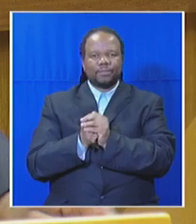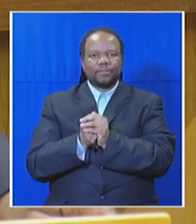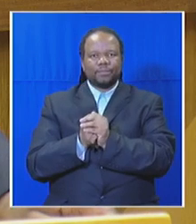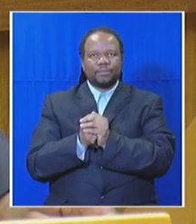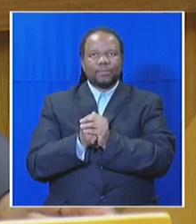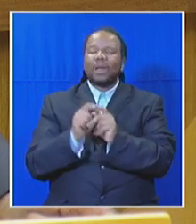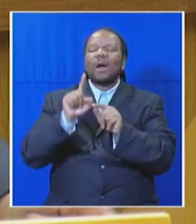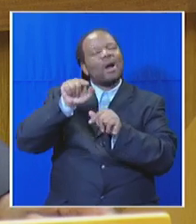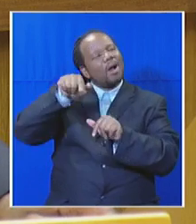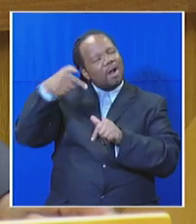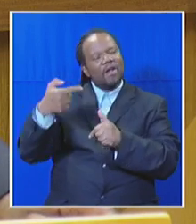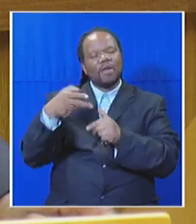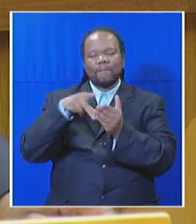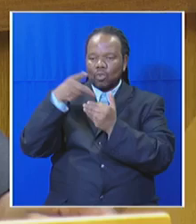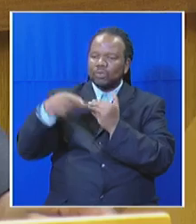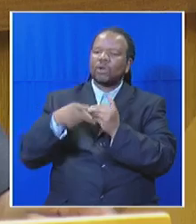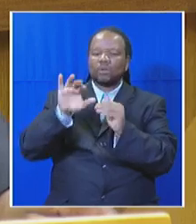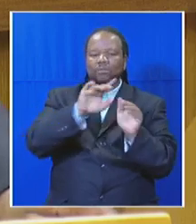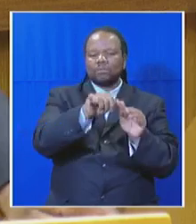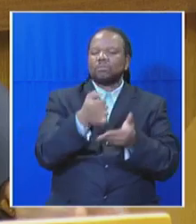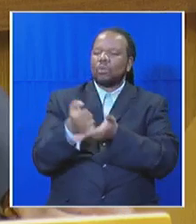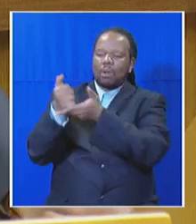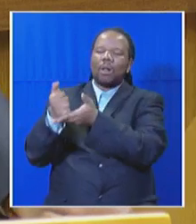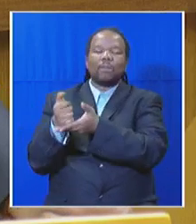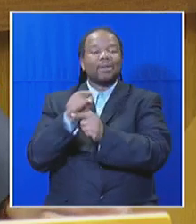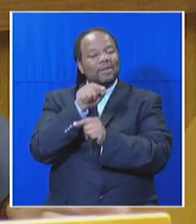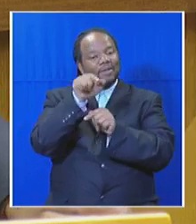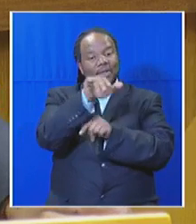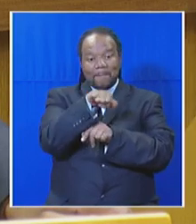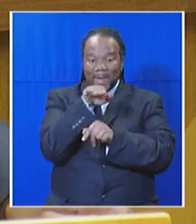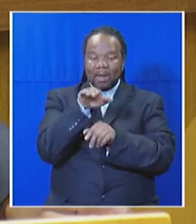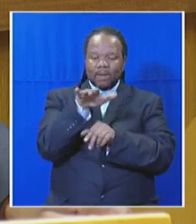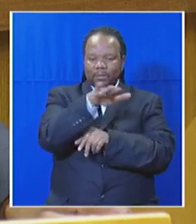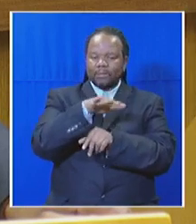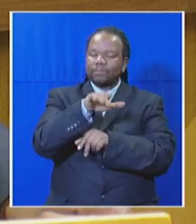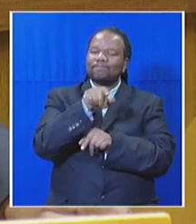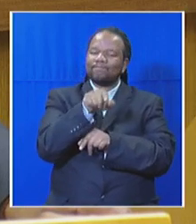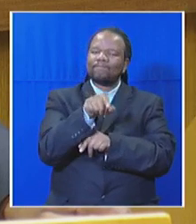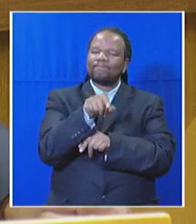any other project. So it is a bank that